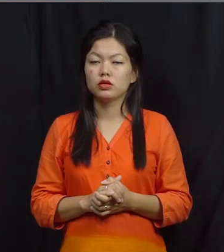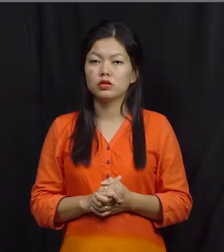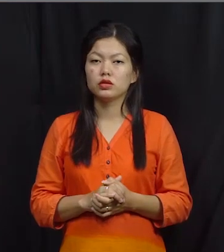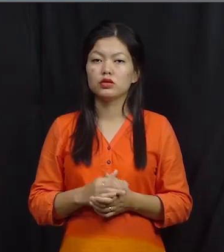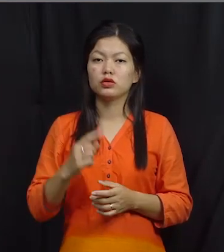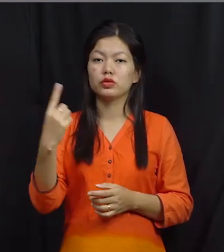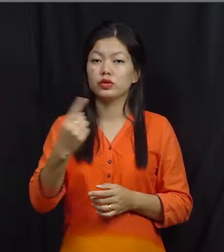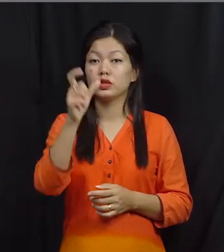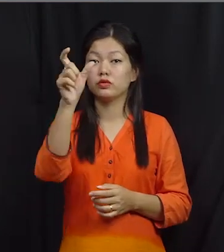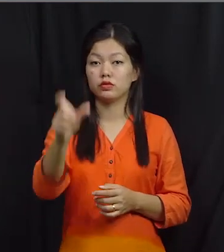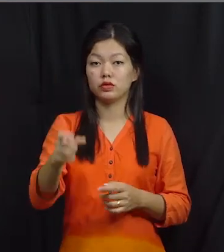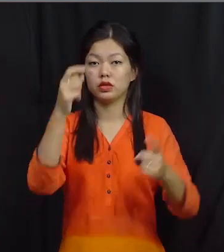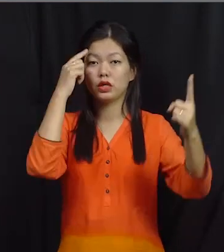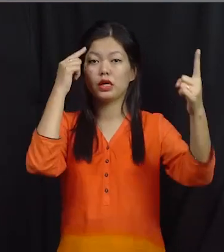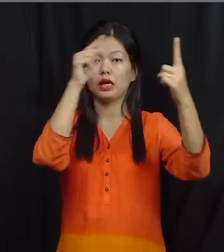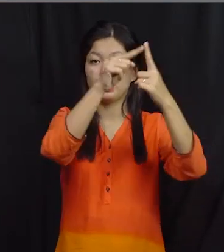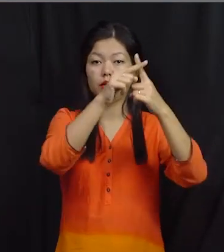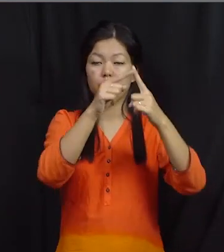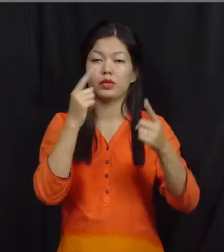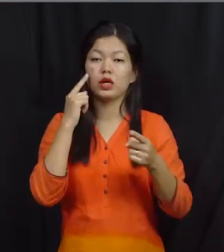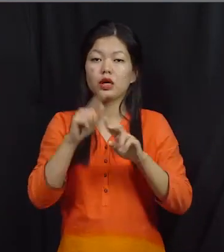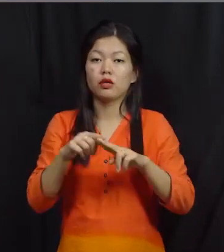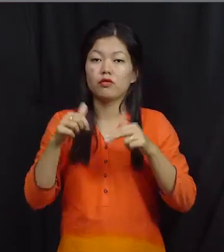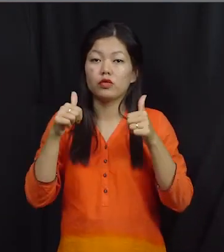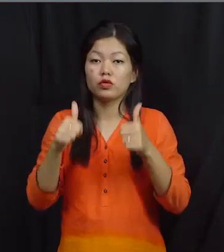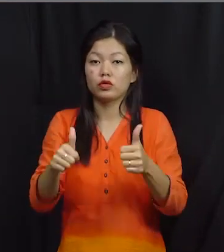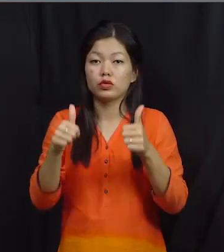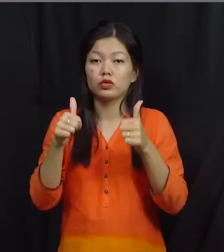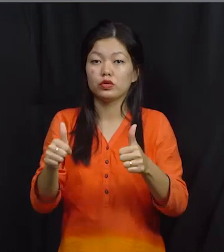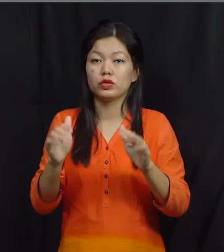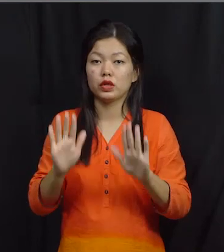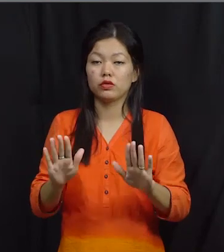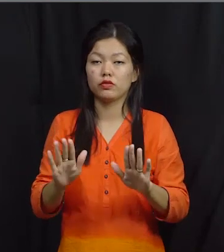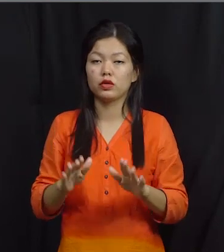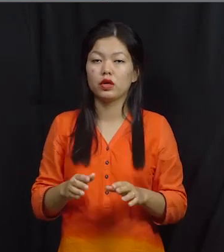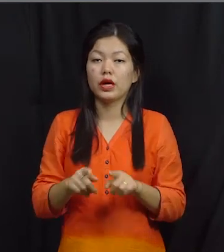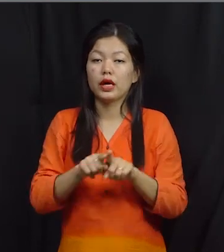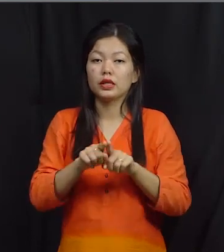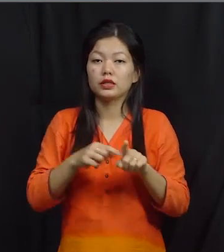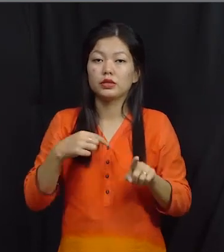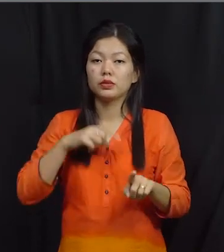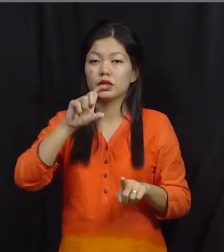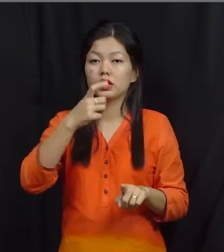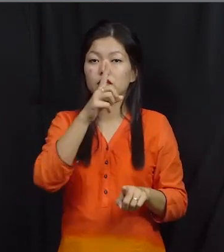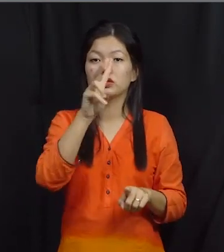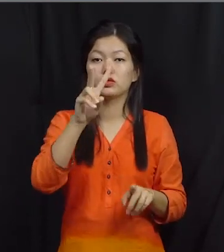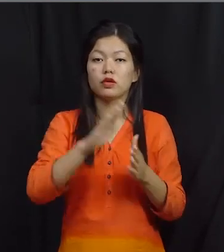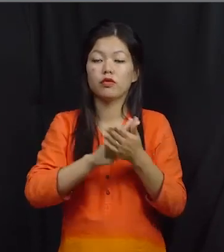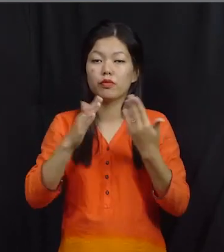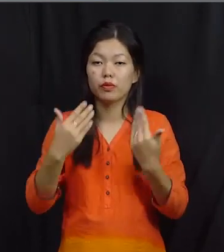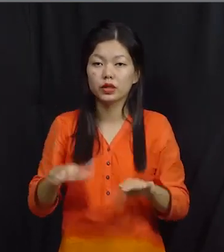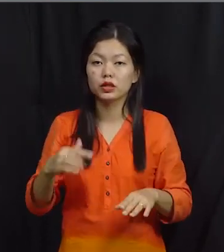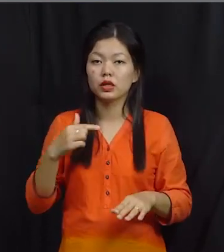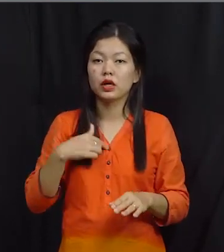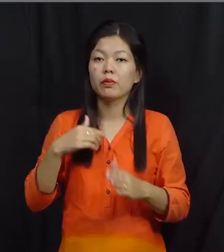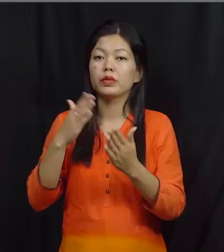individual better. So see, if a certain person has an aim, after my class 12 I'm going to pursue this line, or maybe I